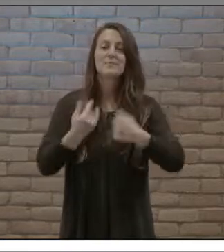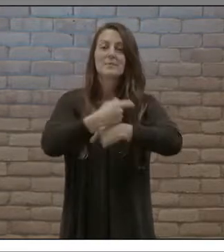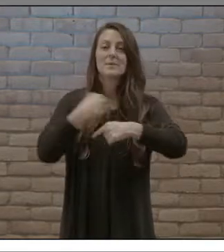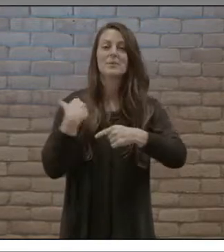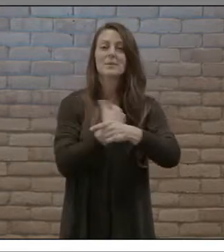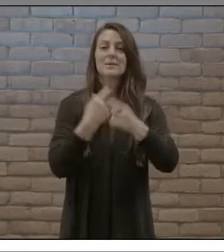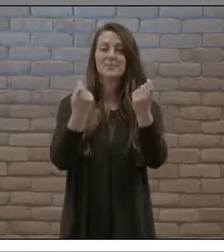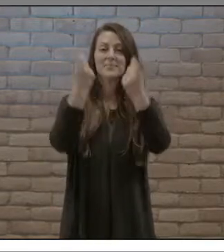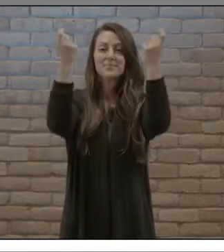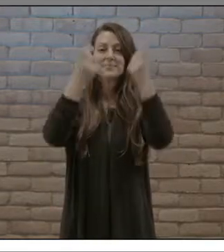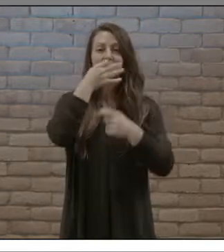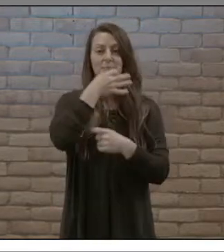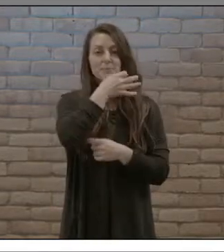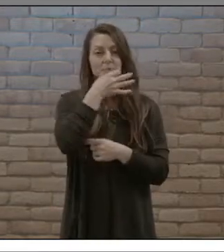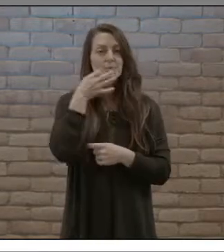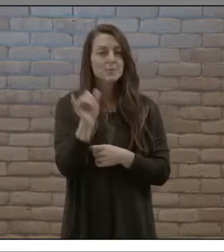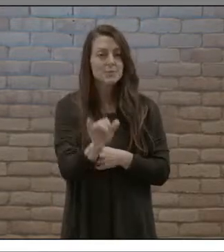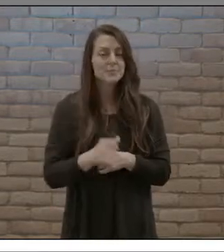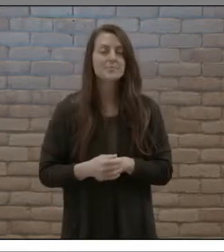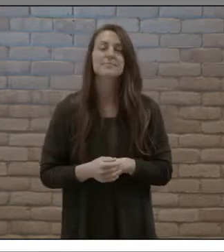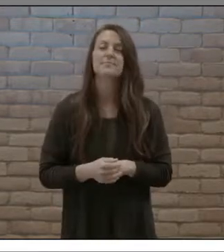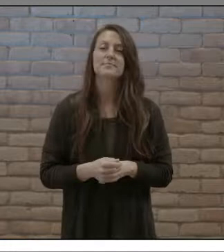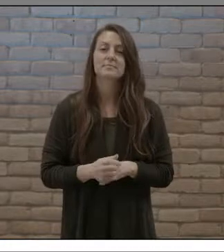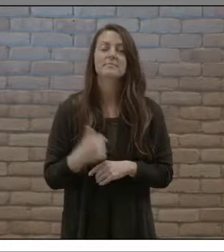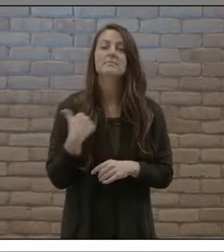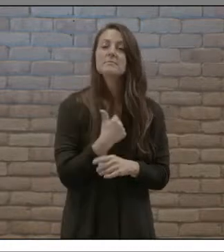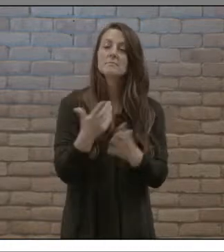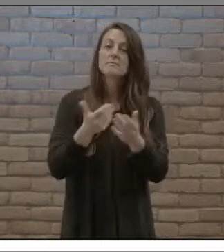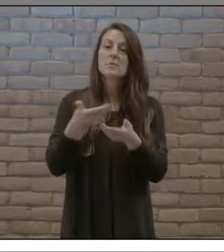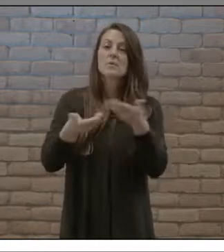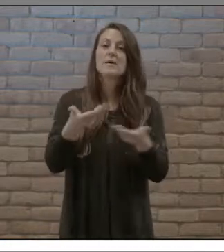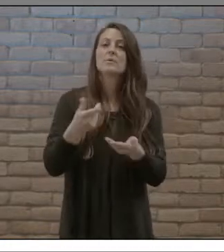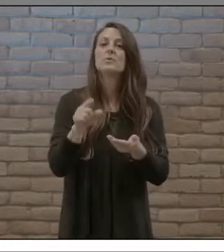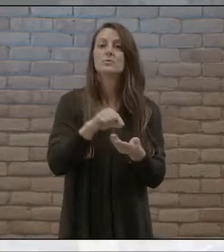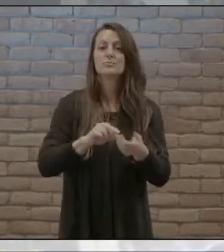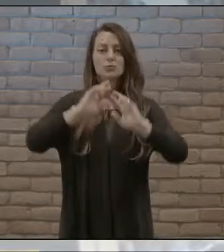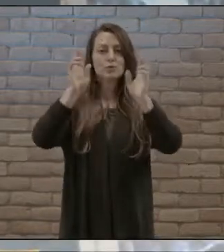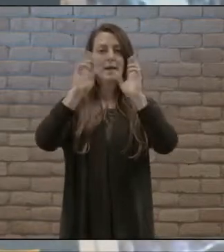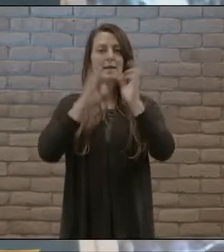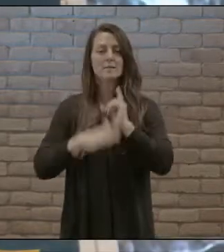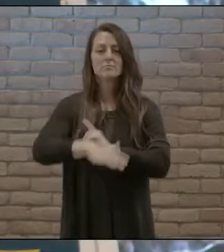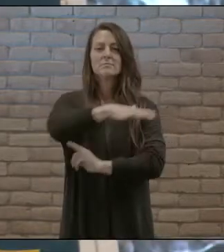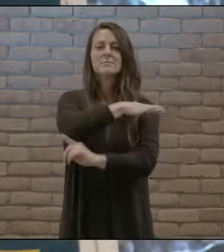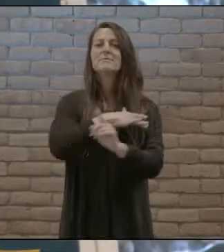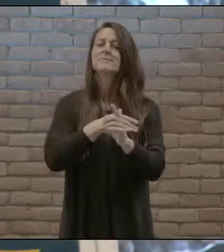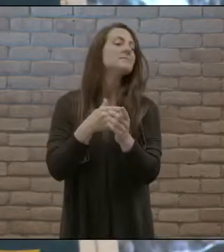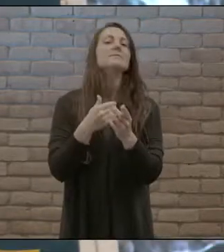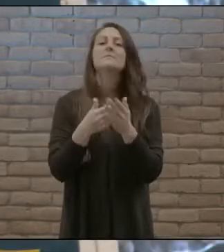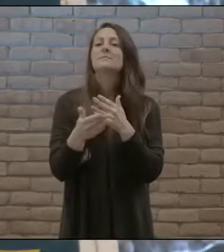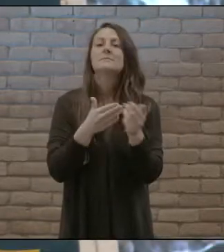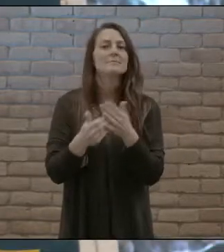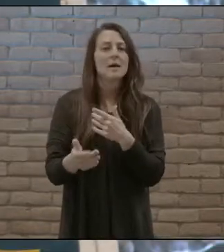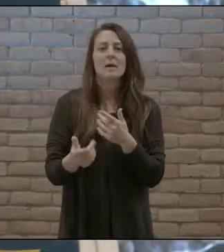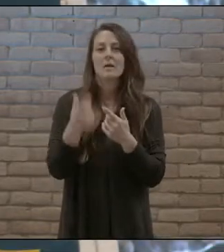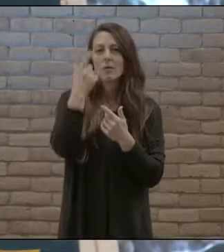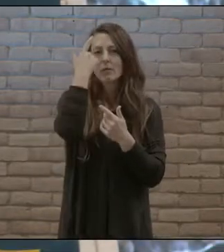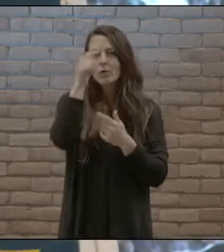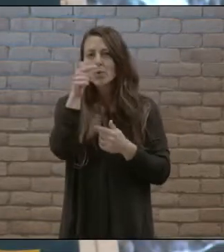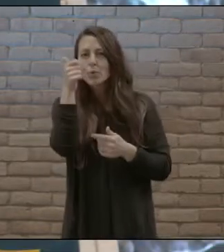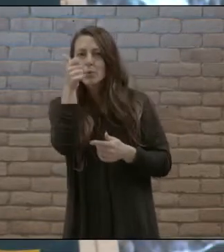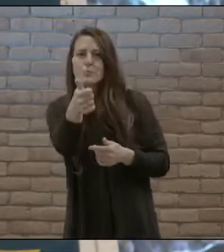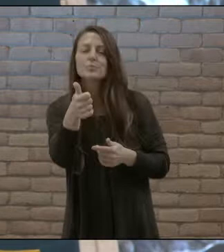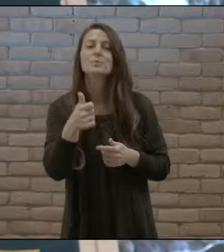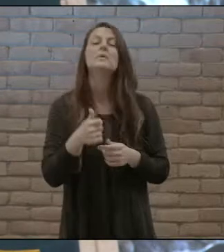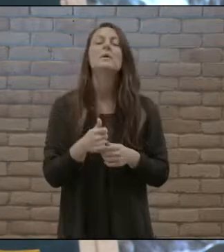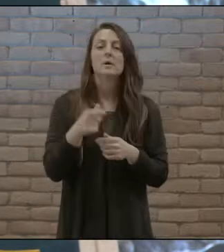celebrating communion as well. So we want to invite you to prepare the space that you are worshiping in, whatever that looks like, wherever you might be.